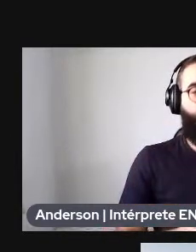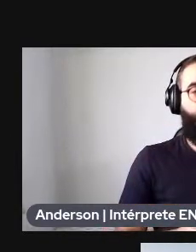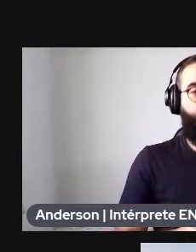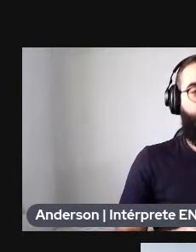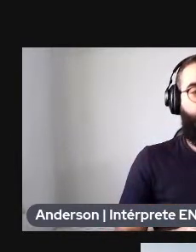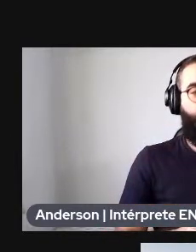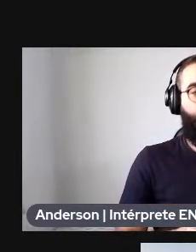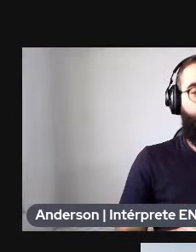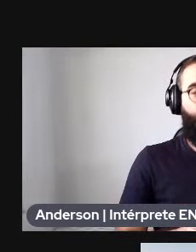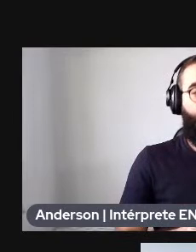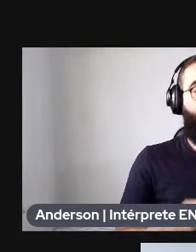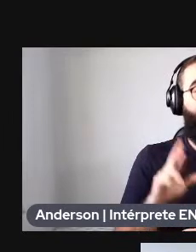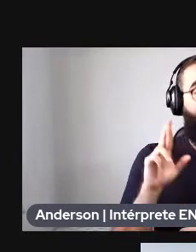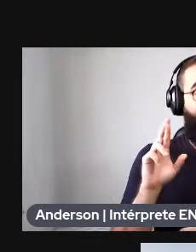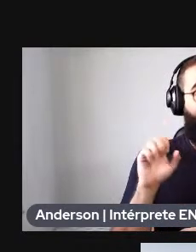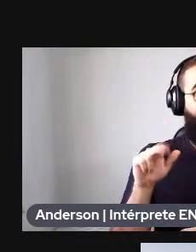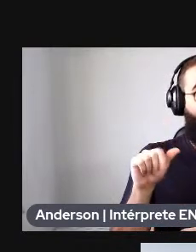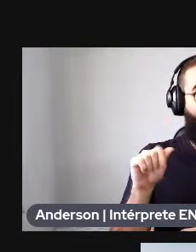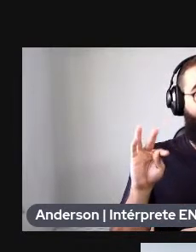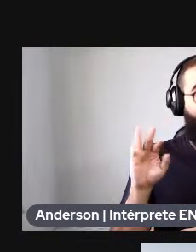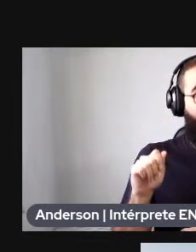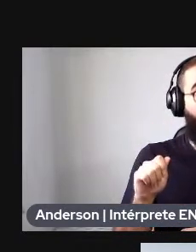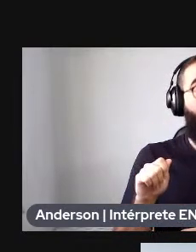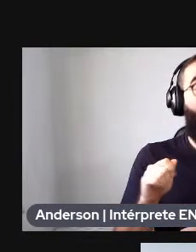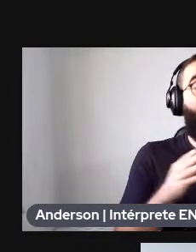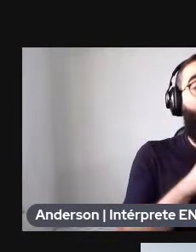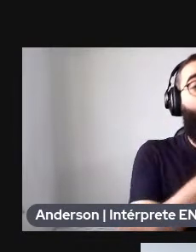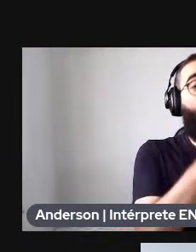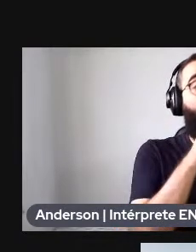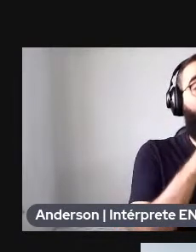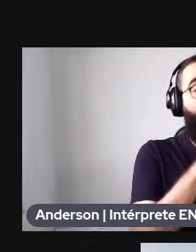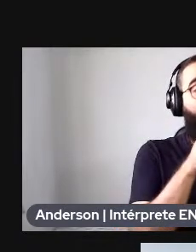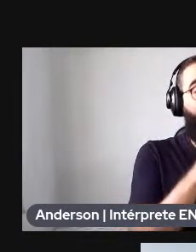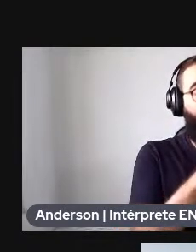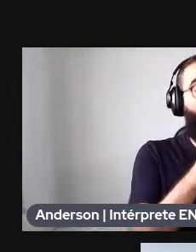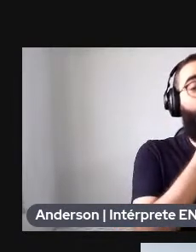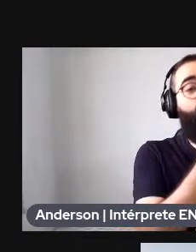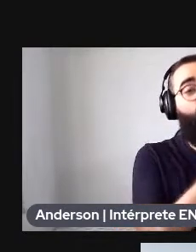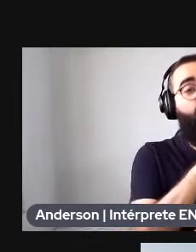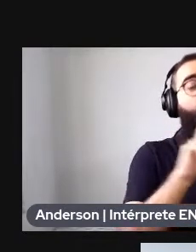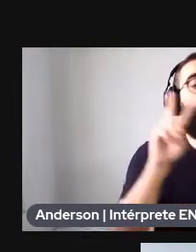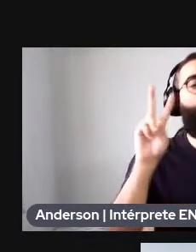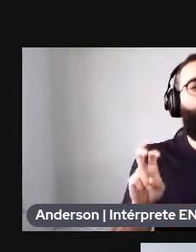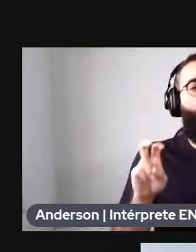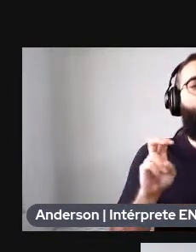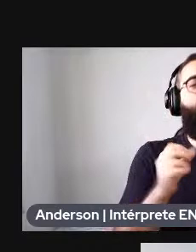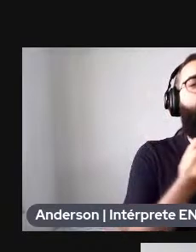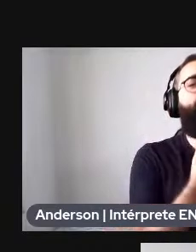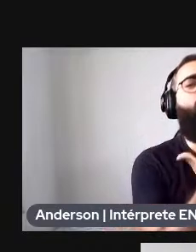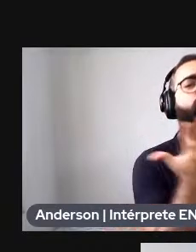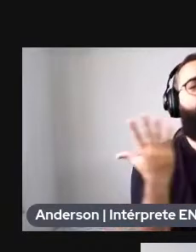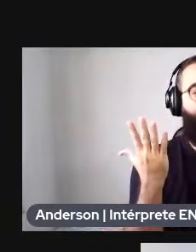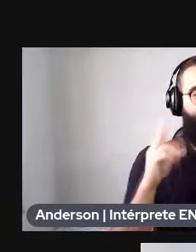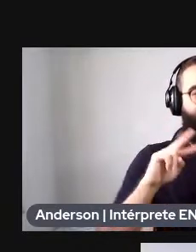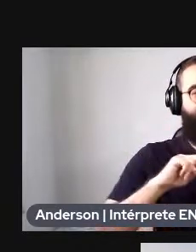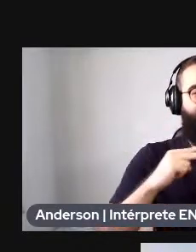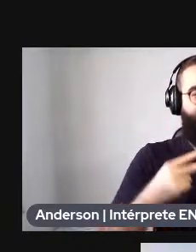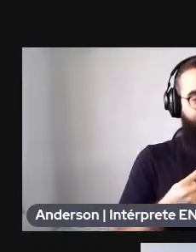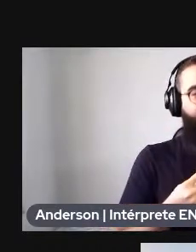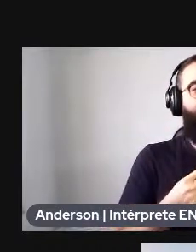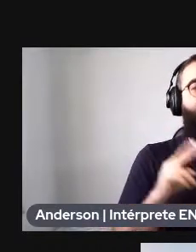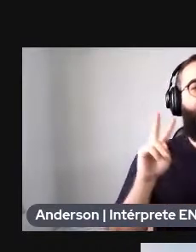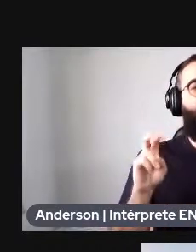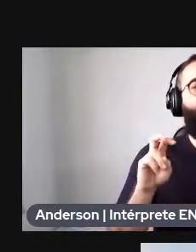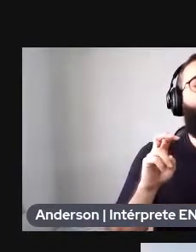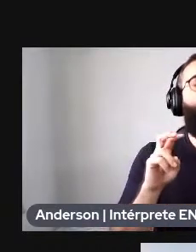directs PhD theses on topics ranging from the polysemy of perception verbs and put verbs,